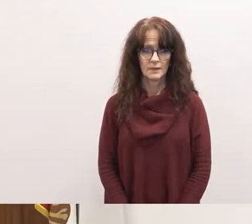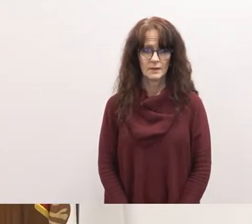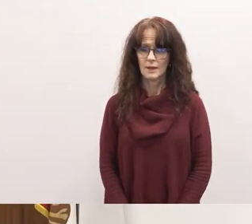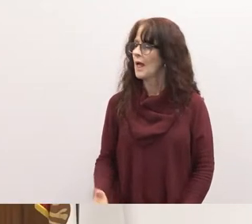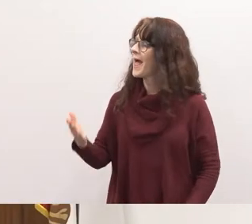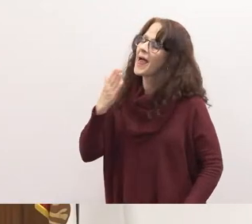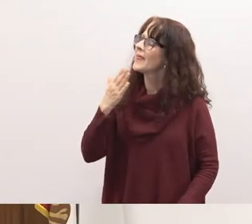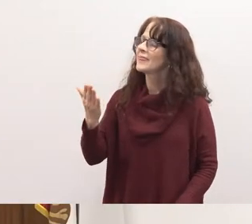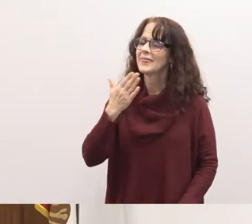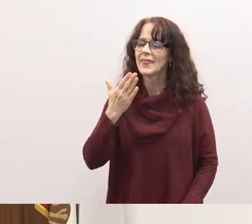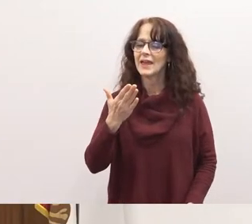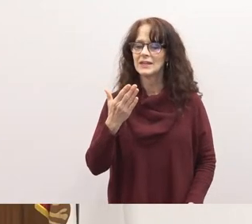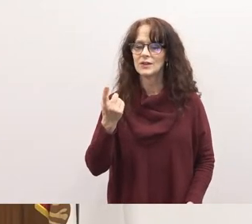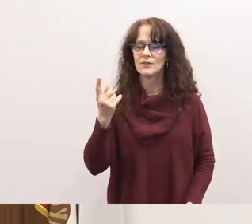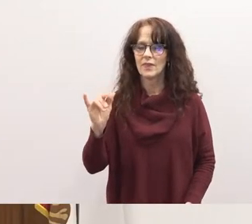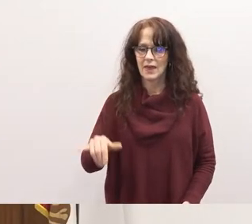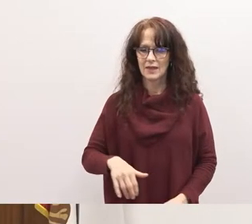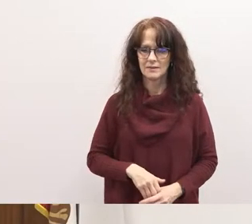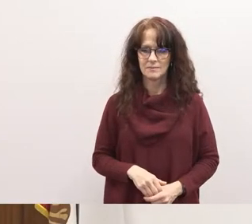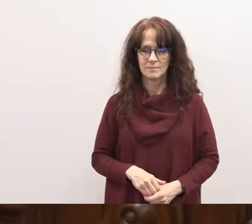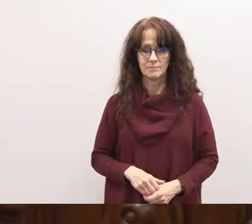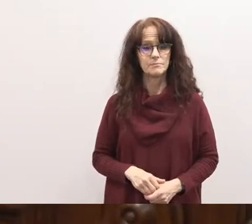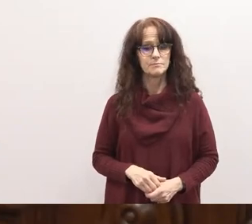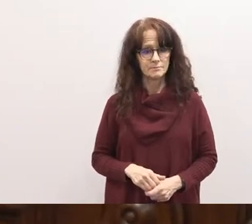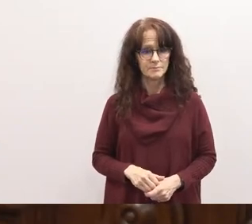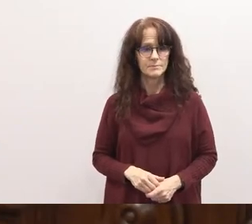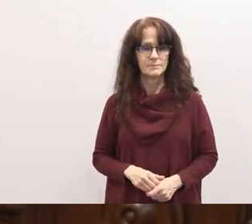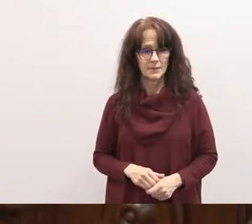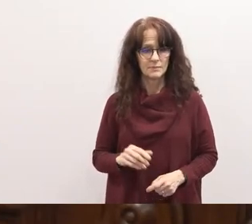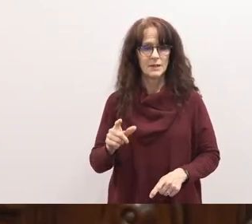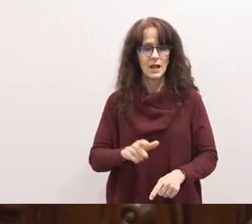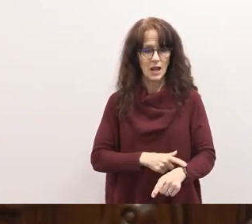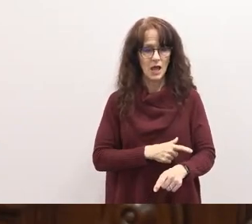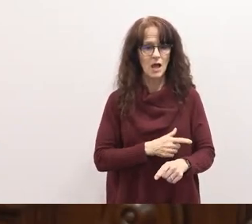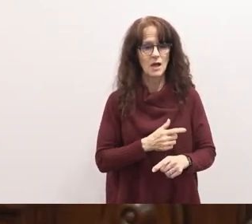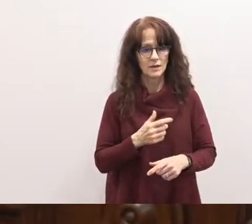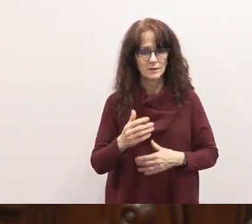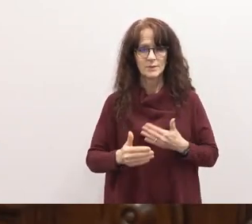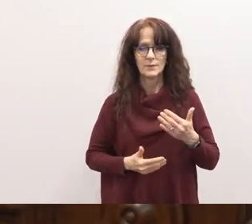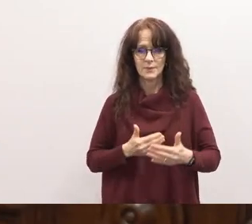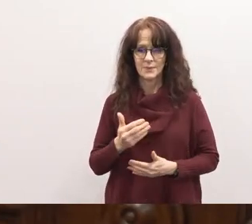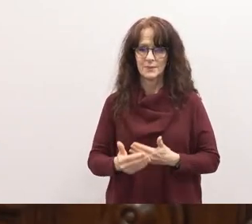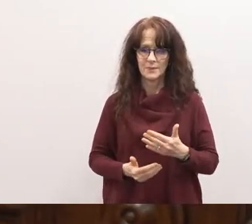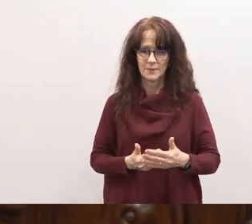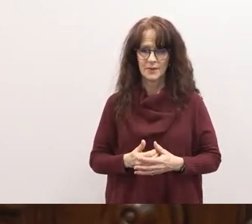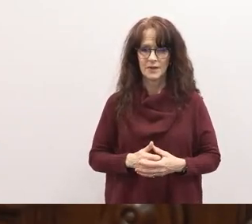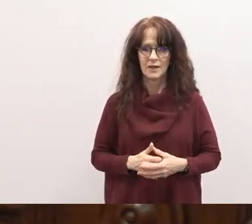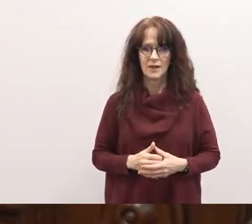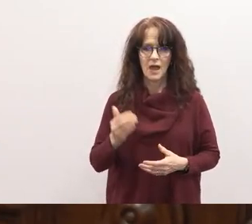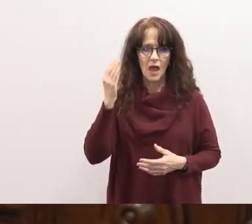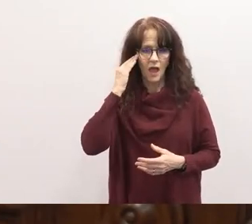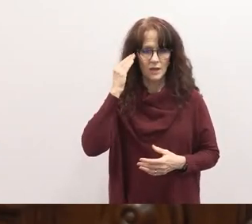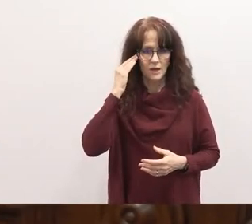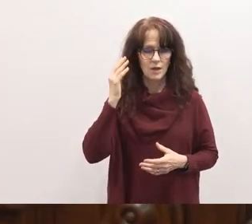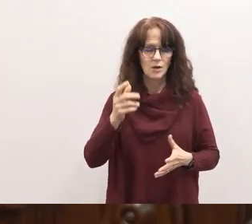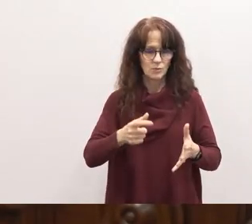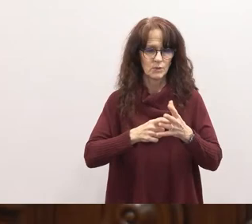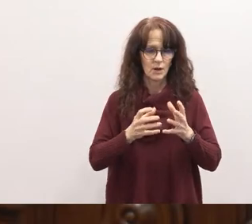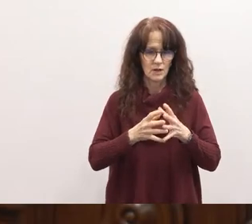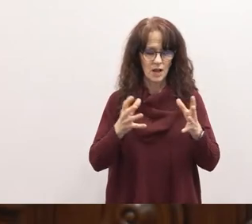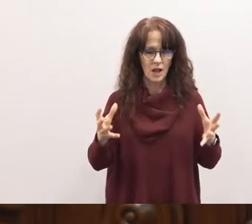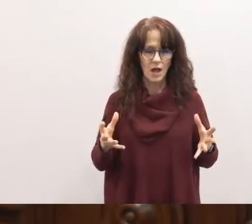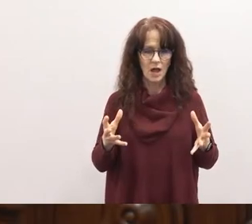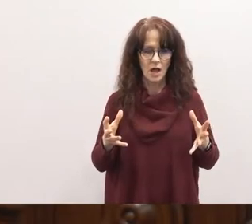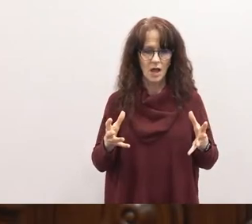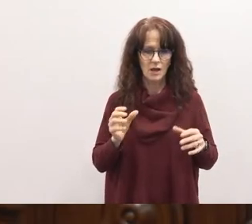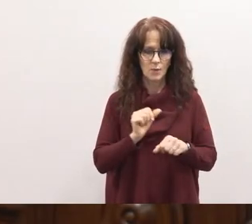Thank you for that. Sure. It has been a long road. And I know that's required a lot of